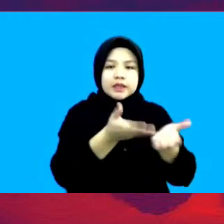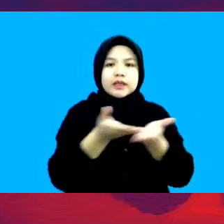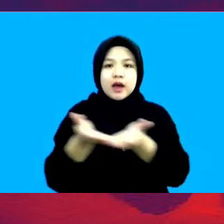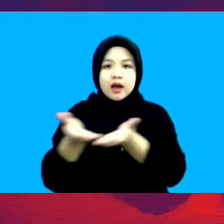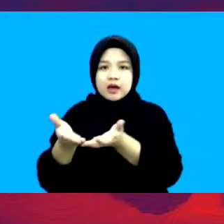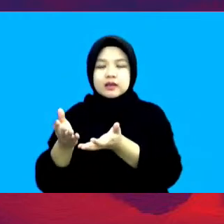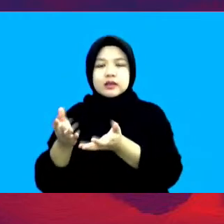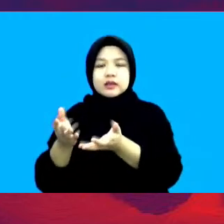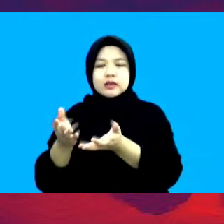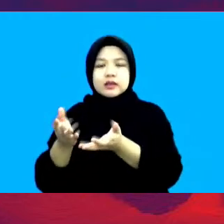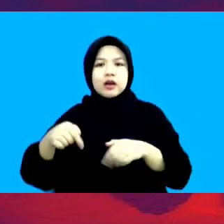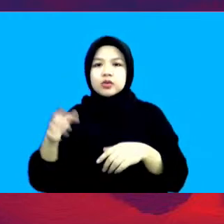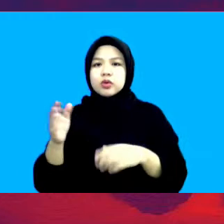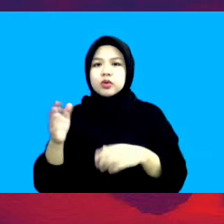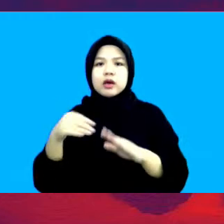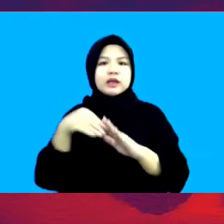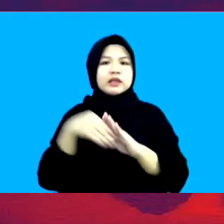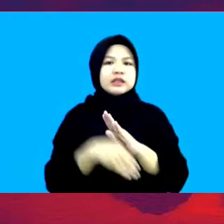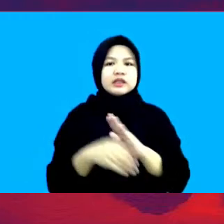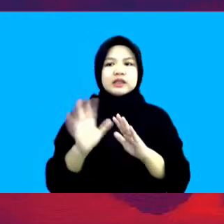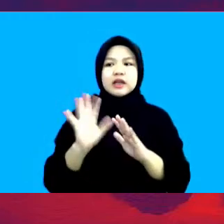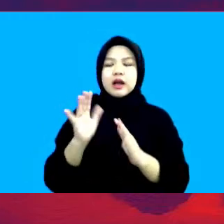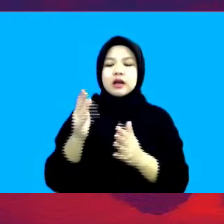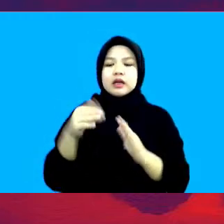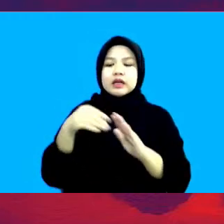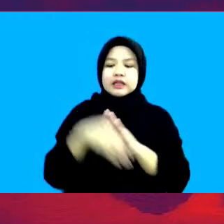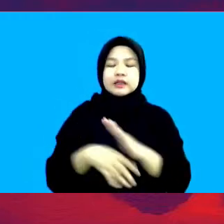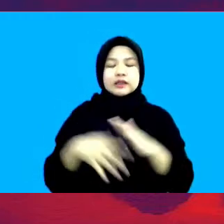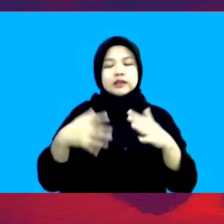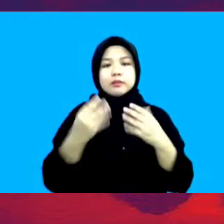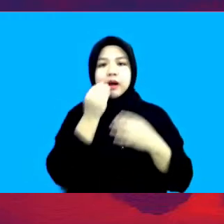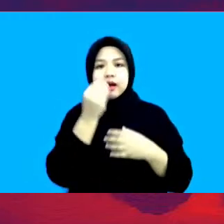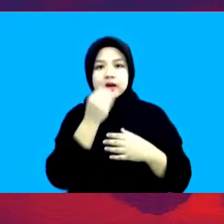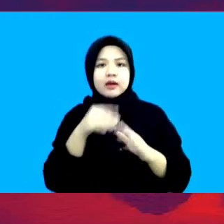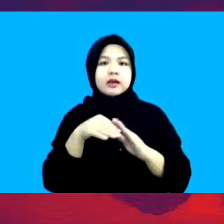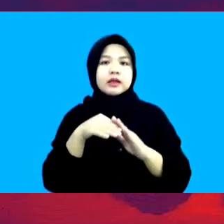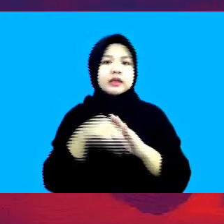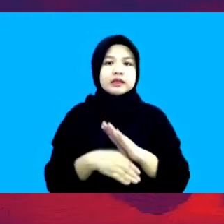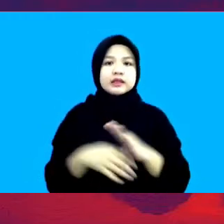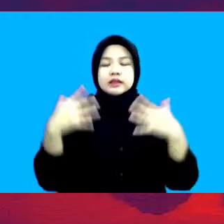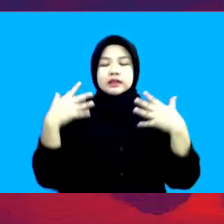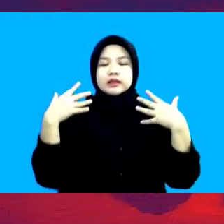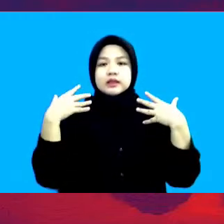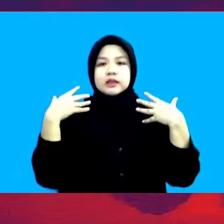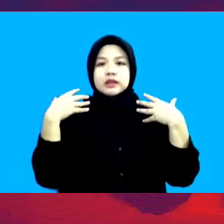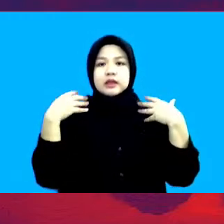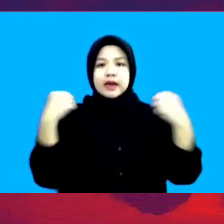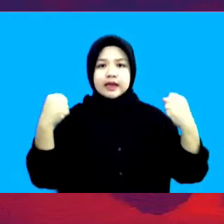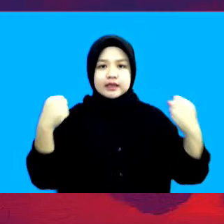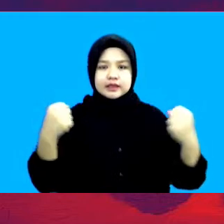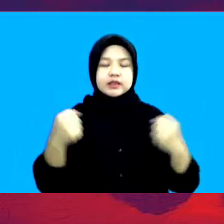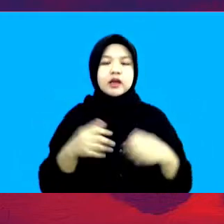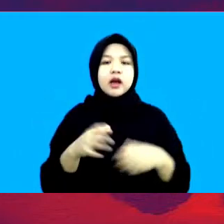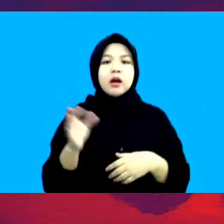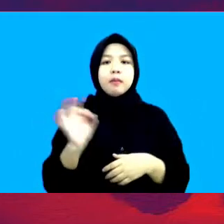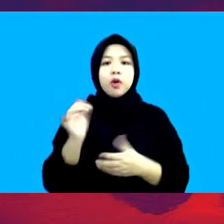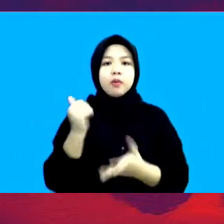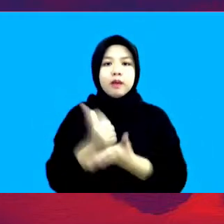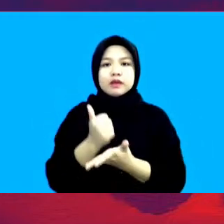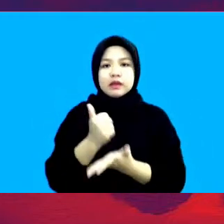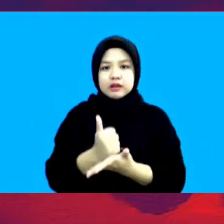of the prices for energy and food. So if you could put the slide on, number 6. This is what we are facing